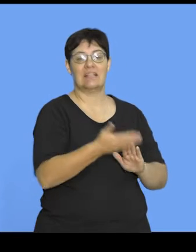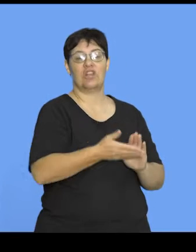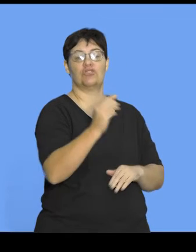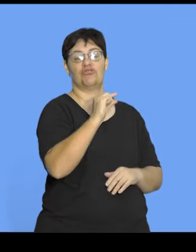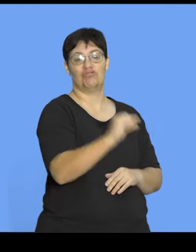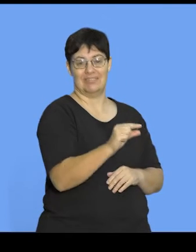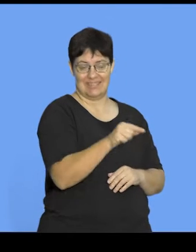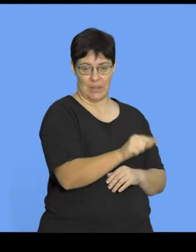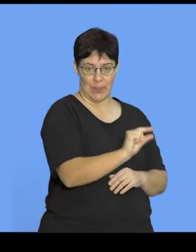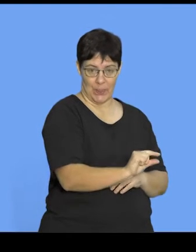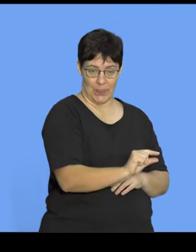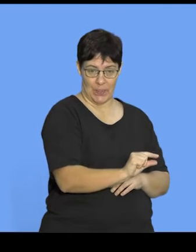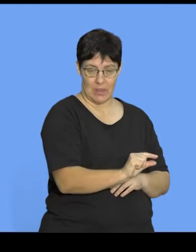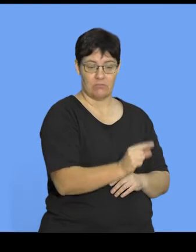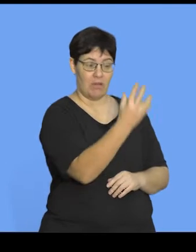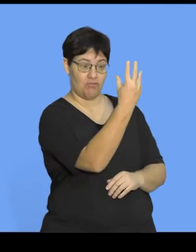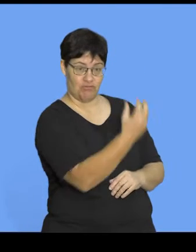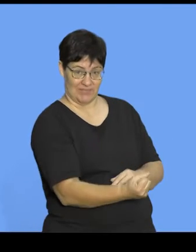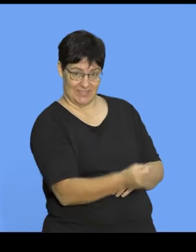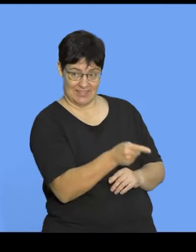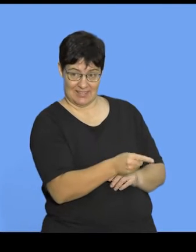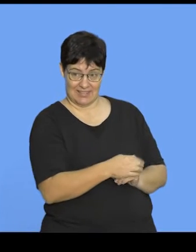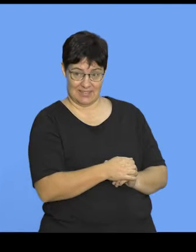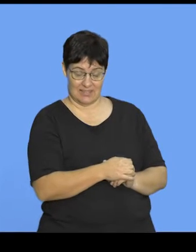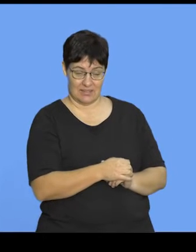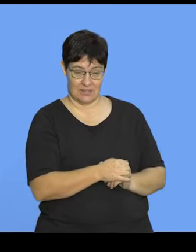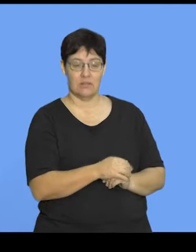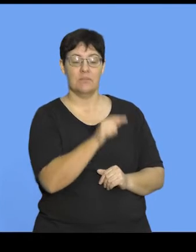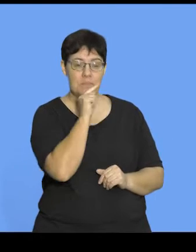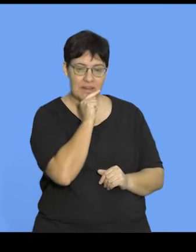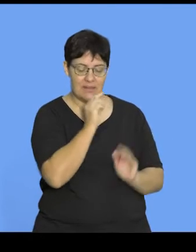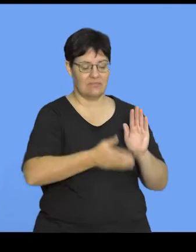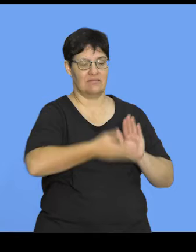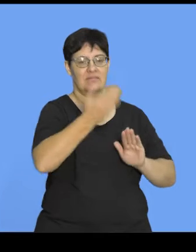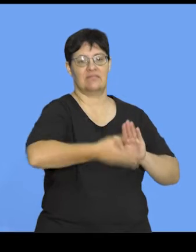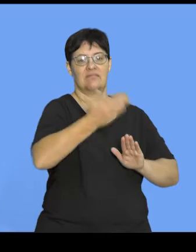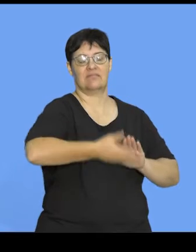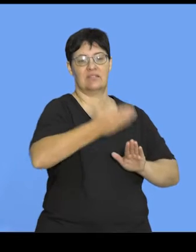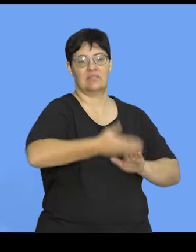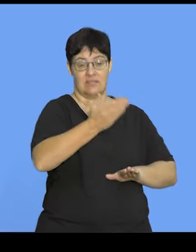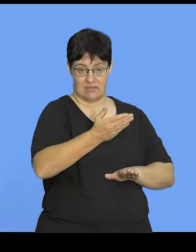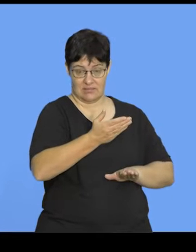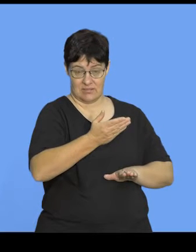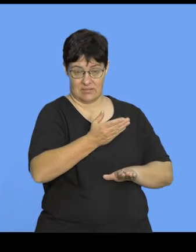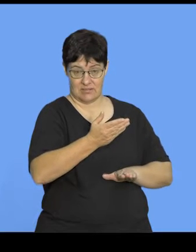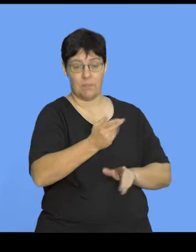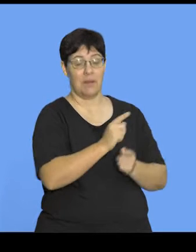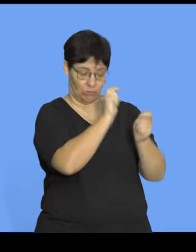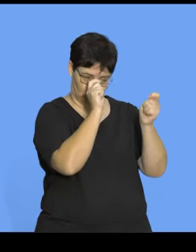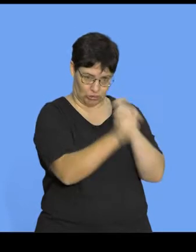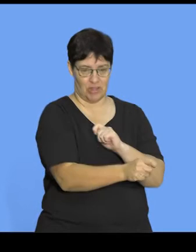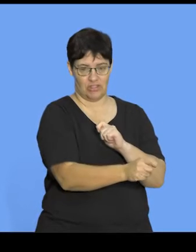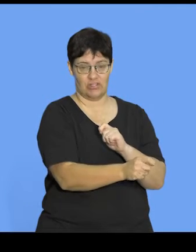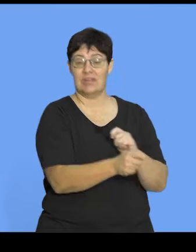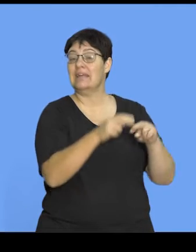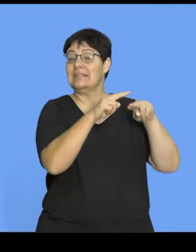G to gravity, here, this is an acceleration. It changes